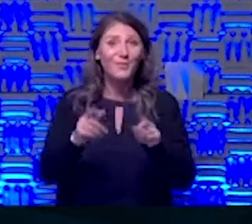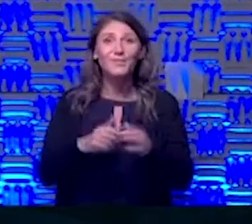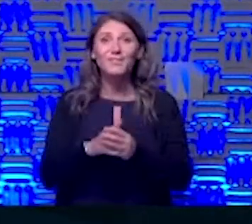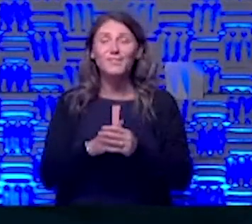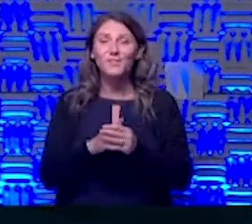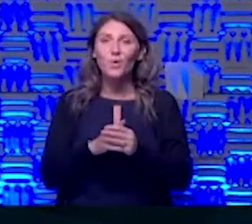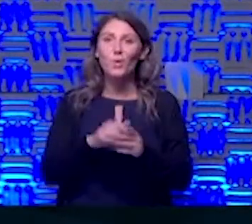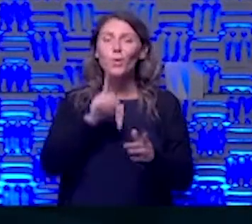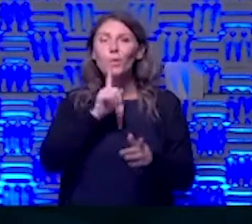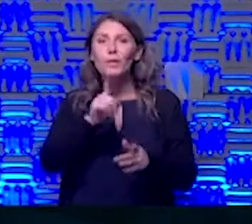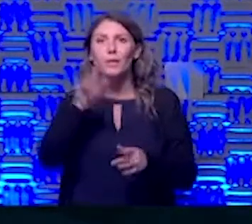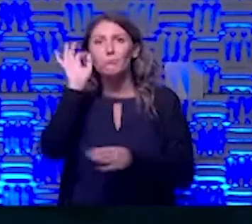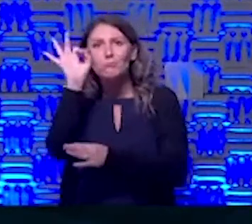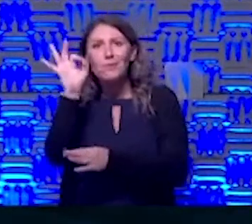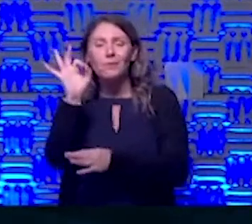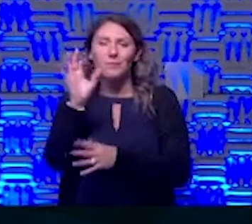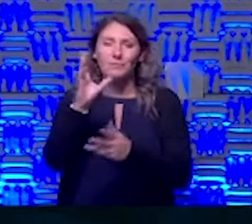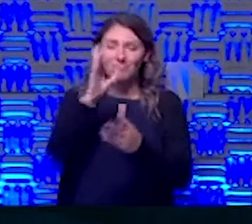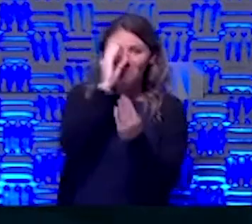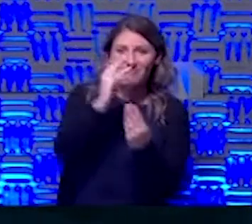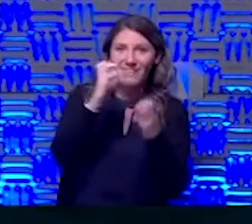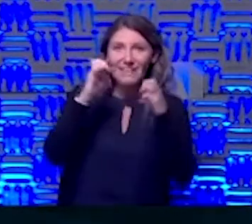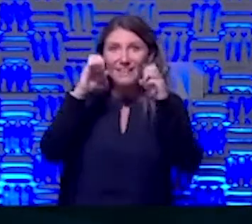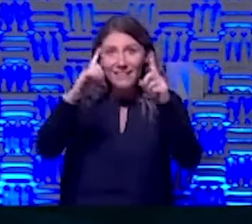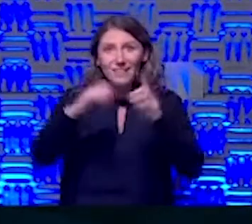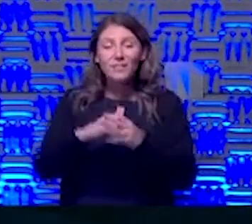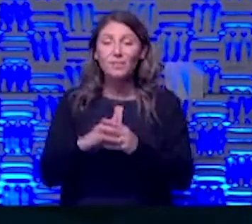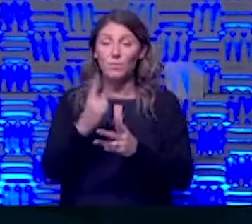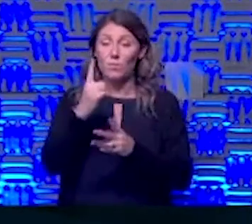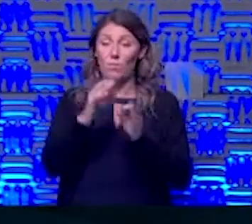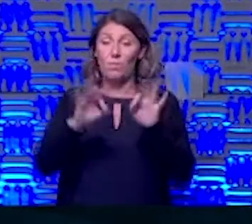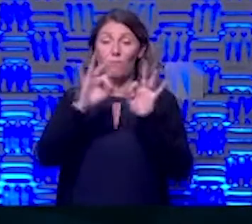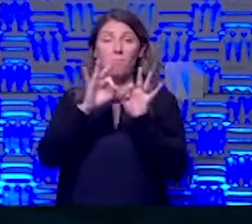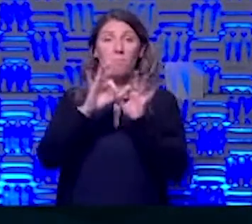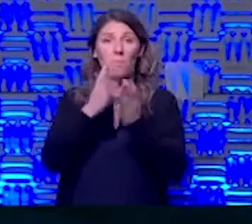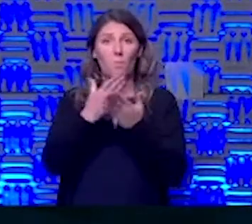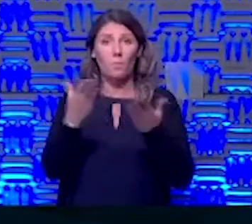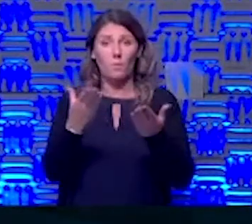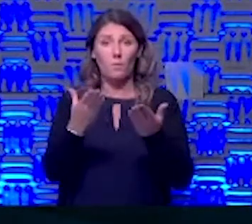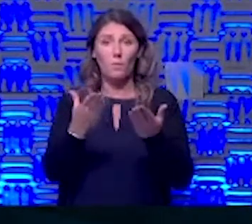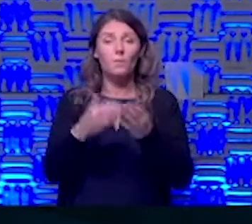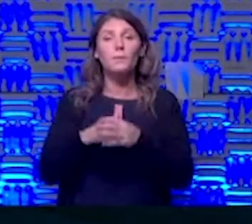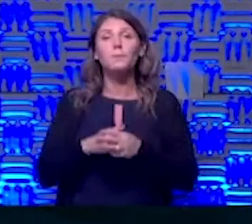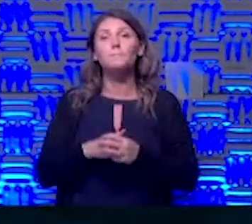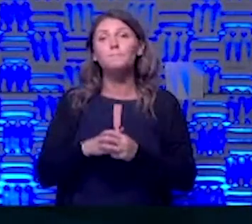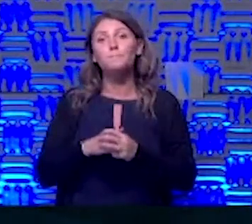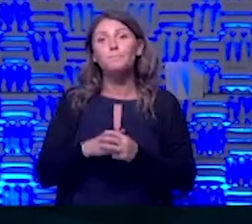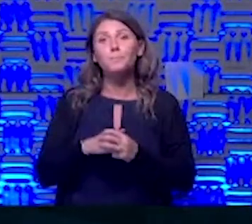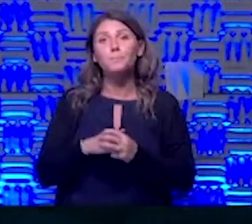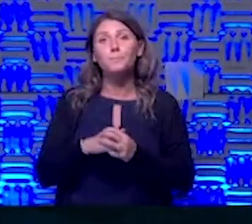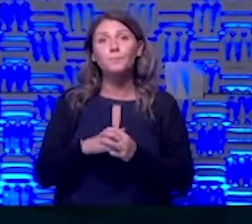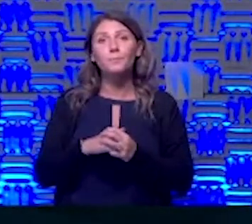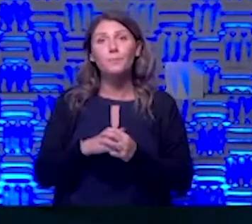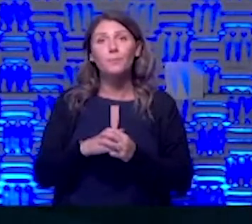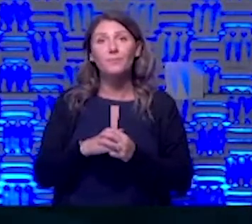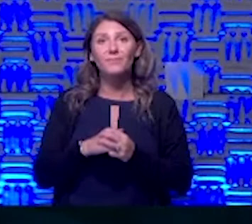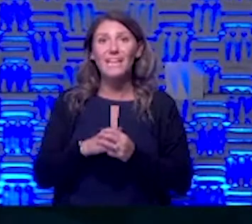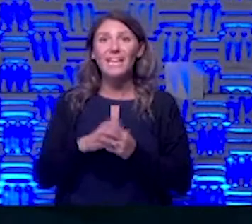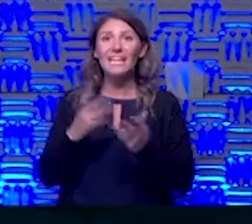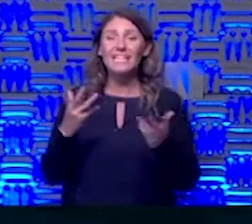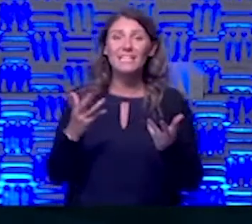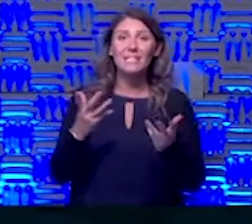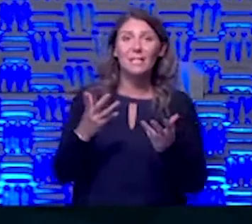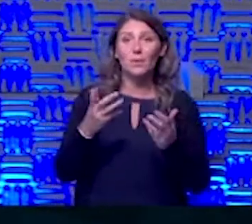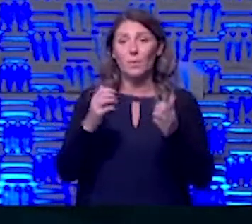head. And the one important area that we recognized also is the breaks. People wear it, but if